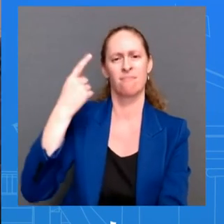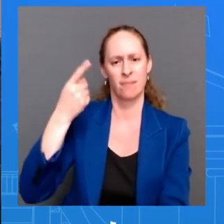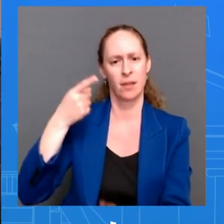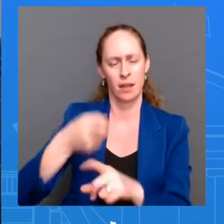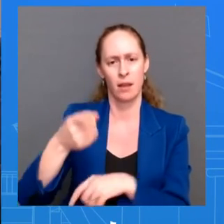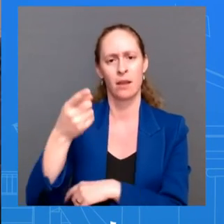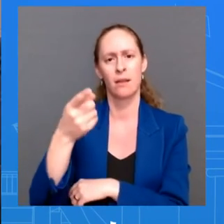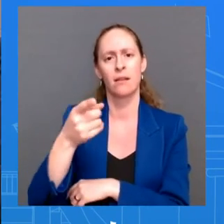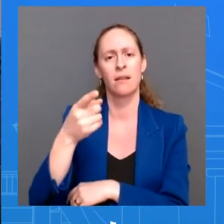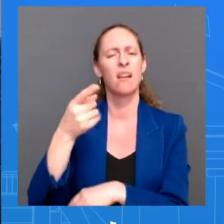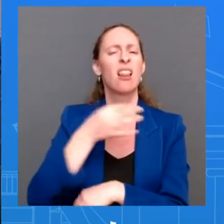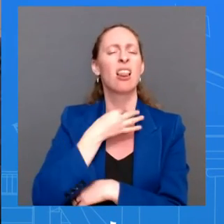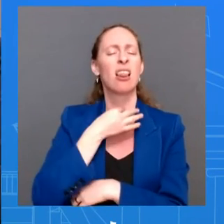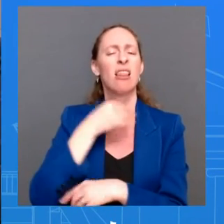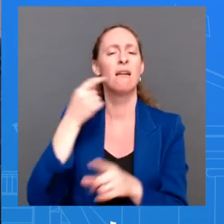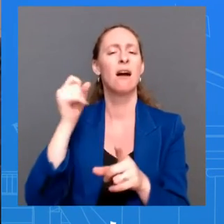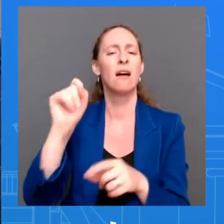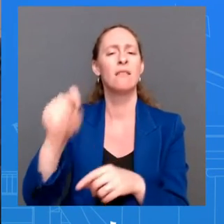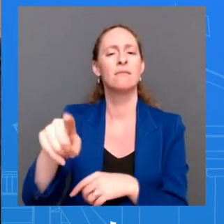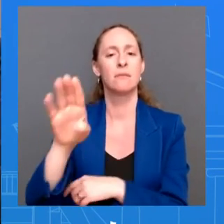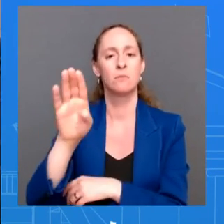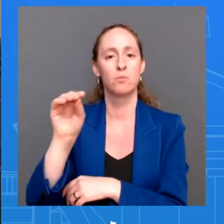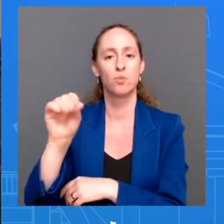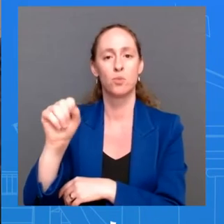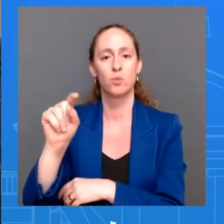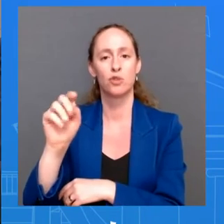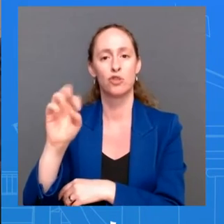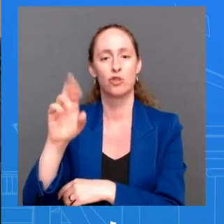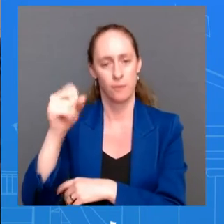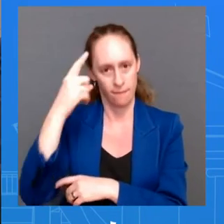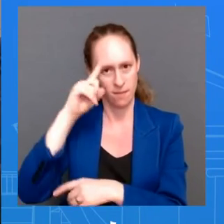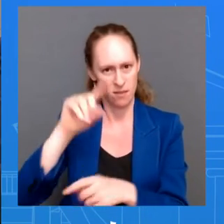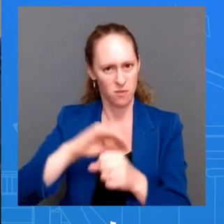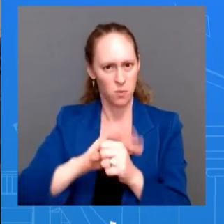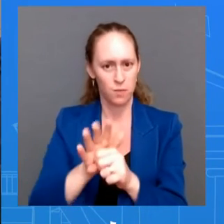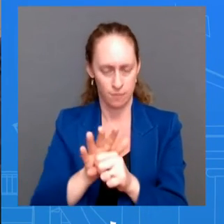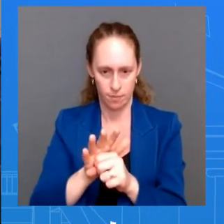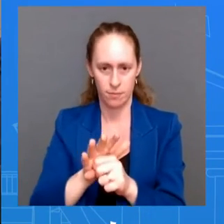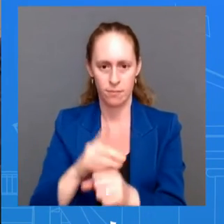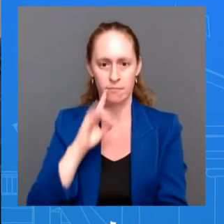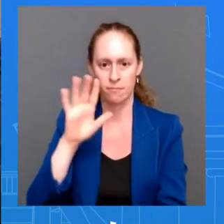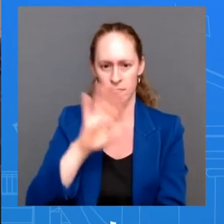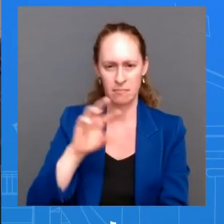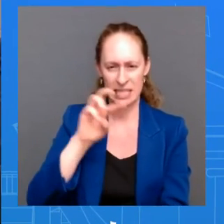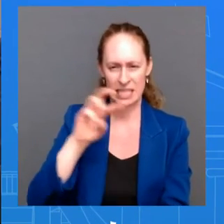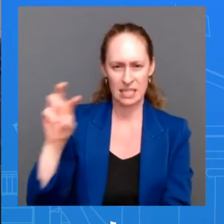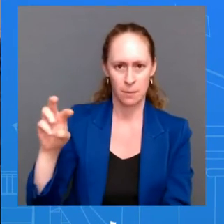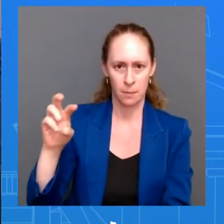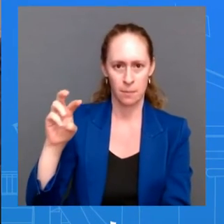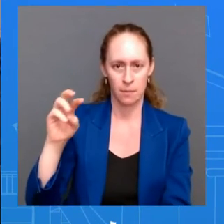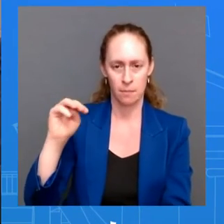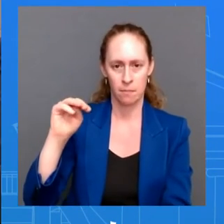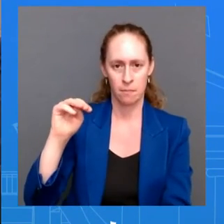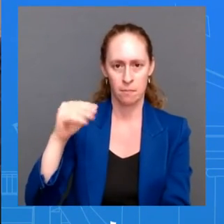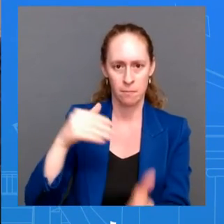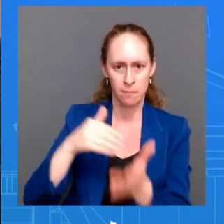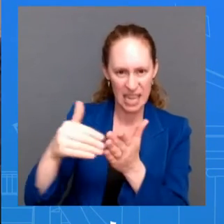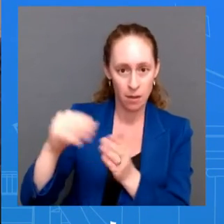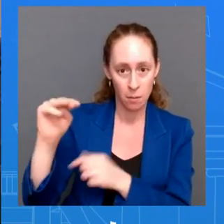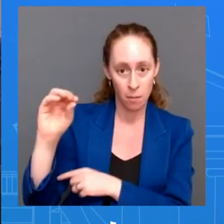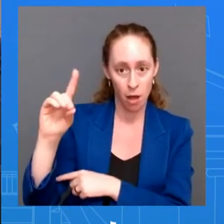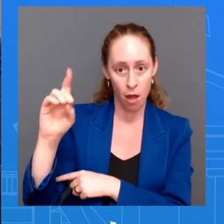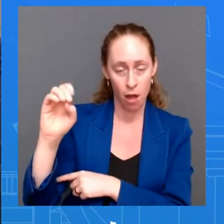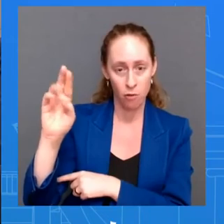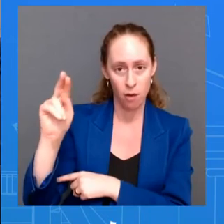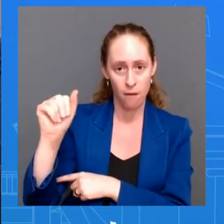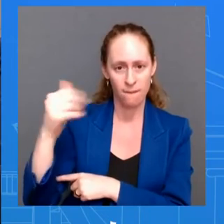Moderna shots order, that's in addition to the 105 order from Pfizer, that's basically enough